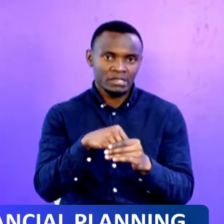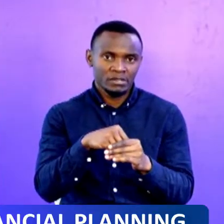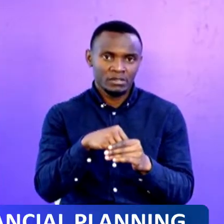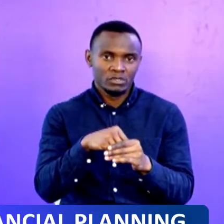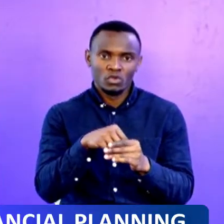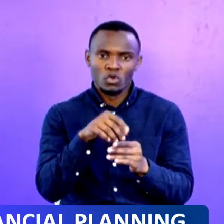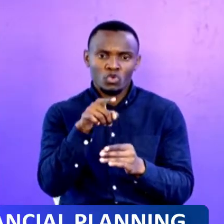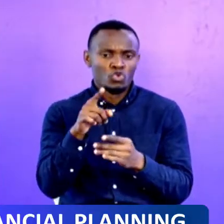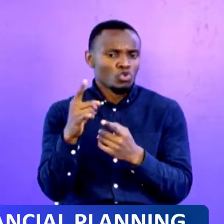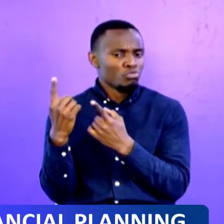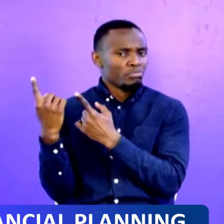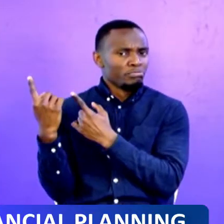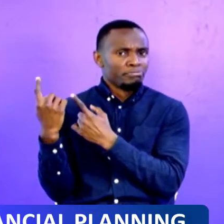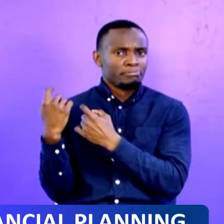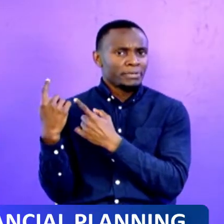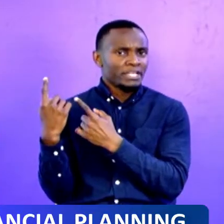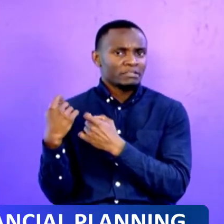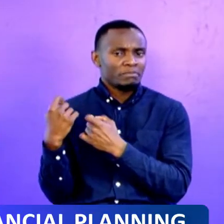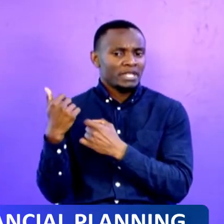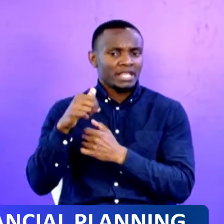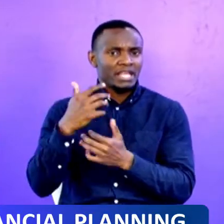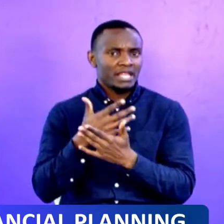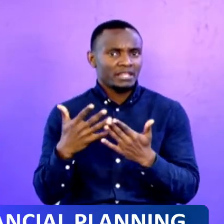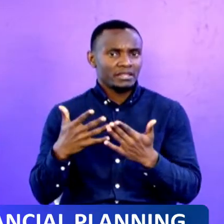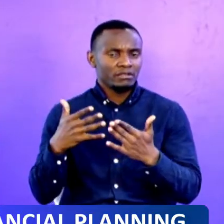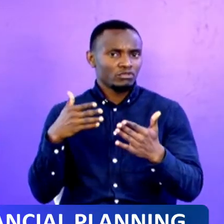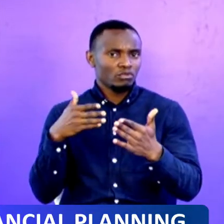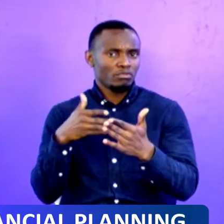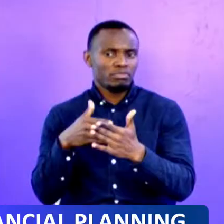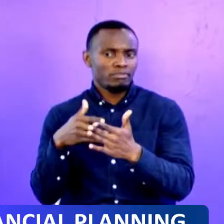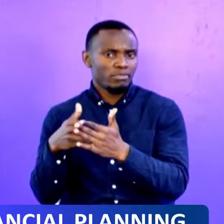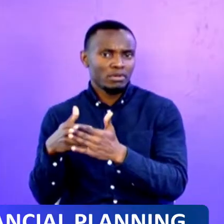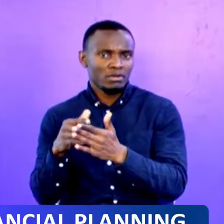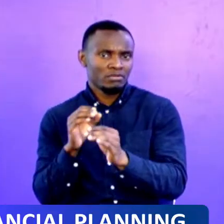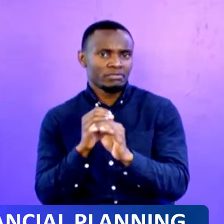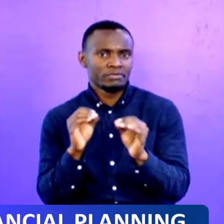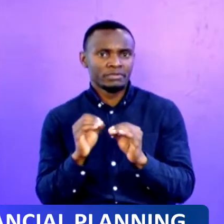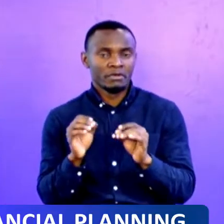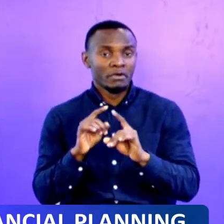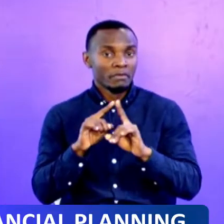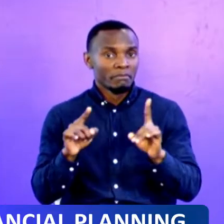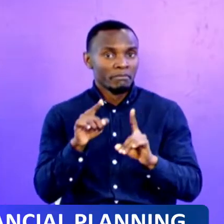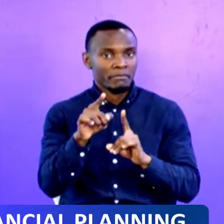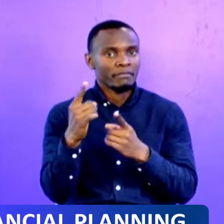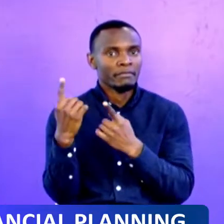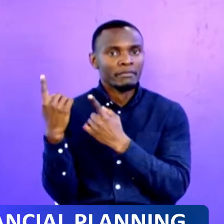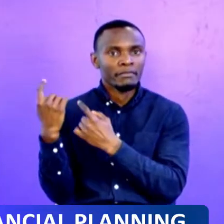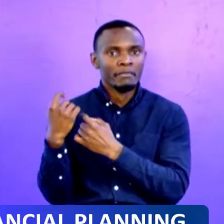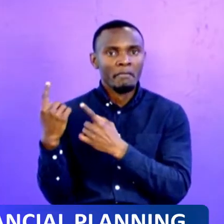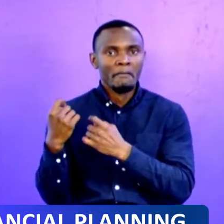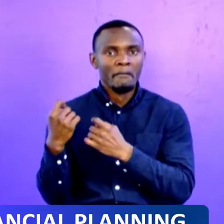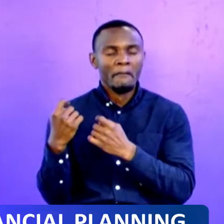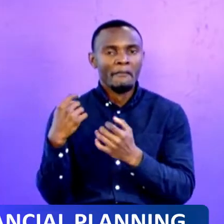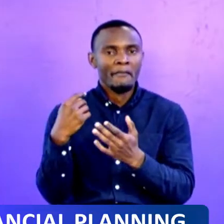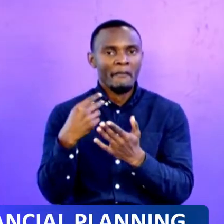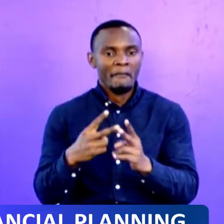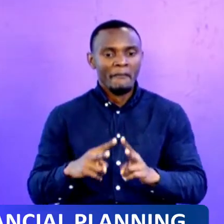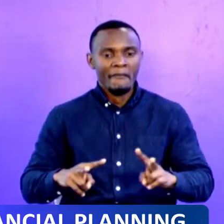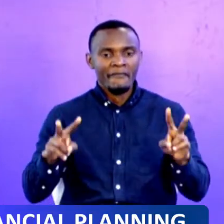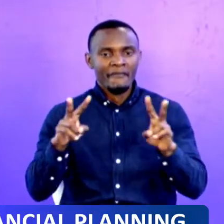expect anything to come in between in the form of any cash flows, but you expect that the value of that asset